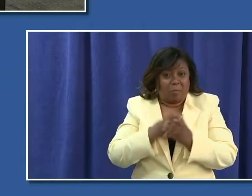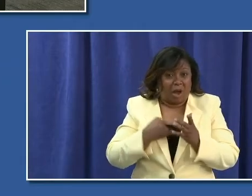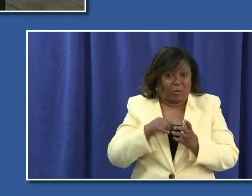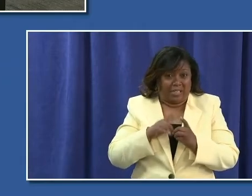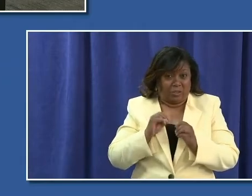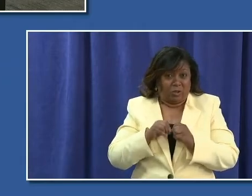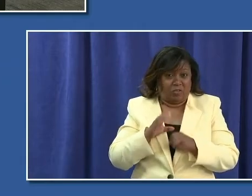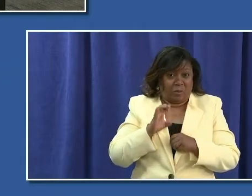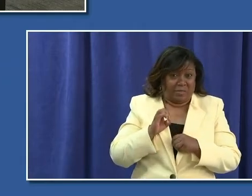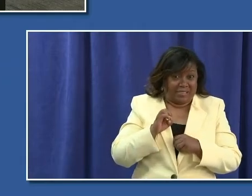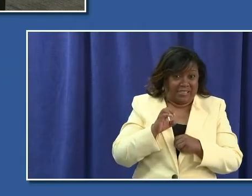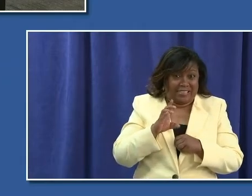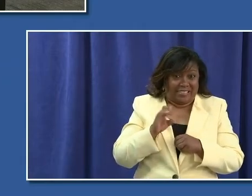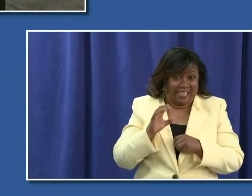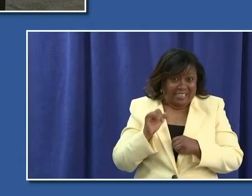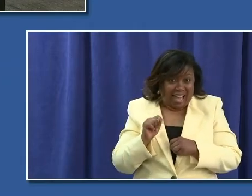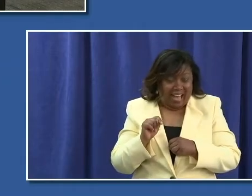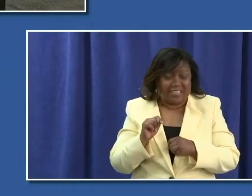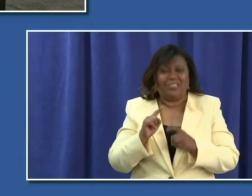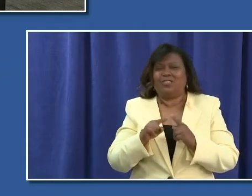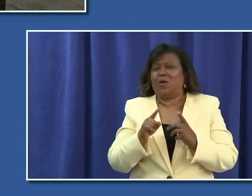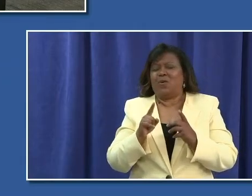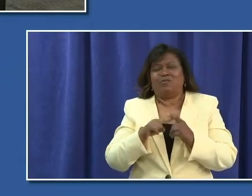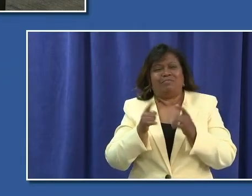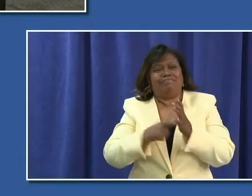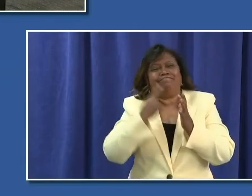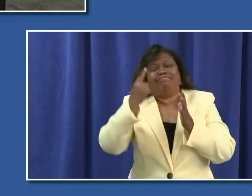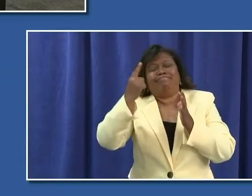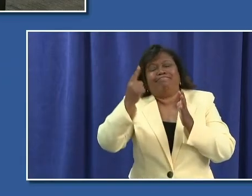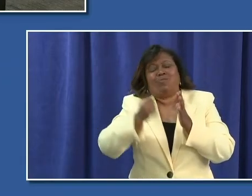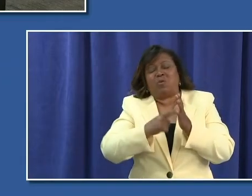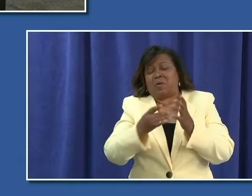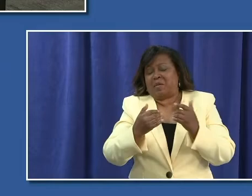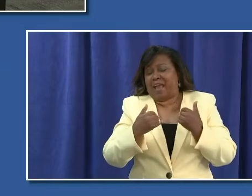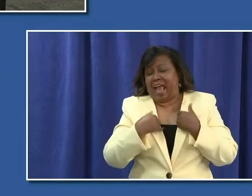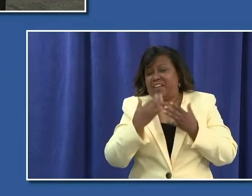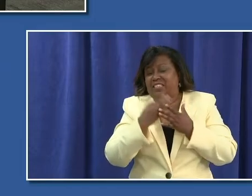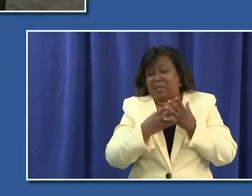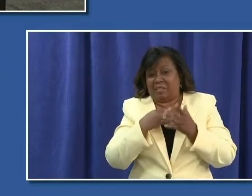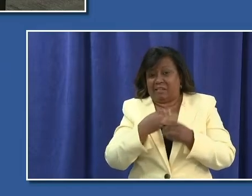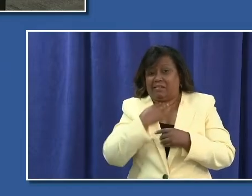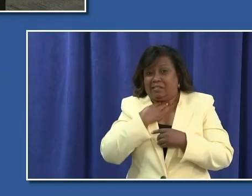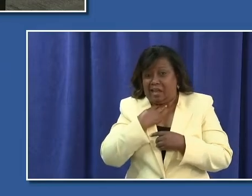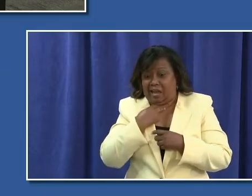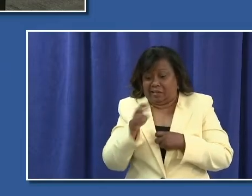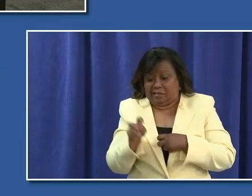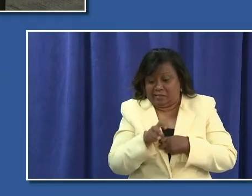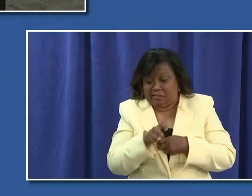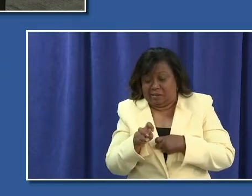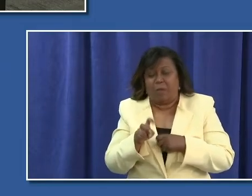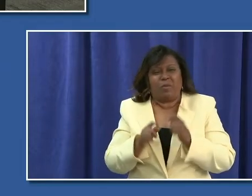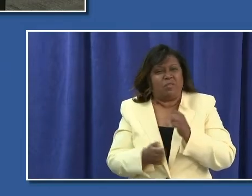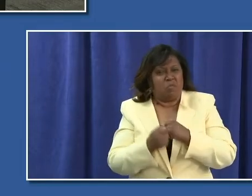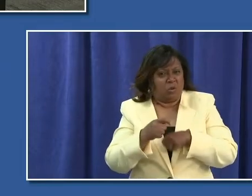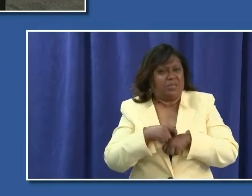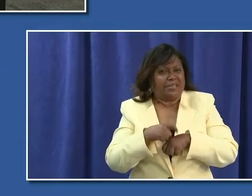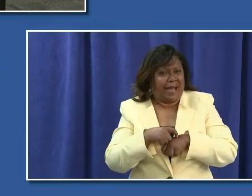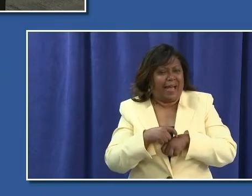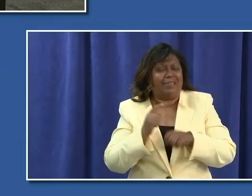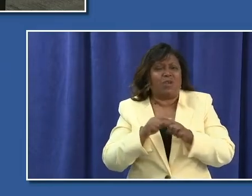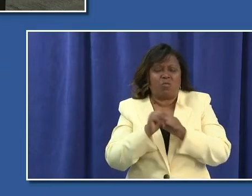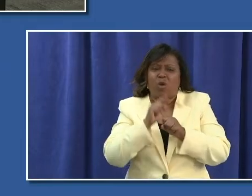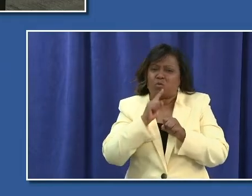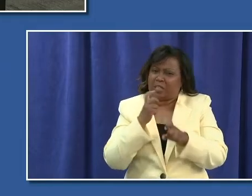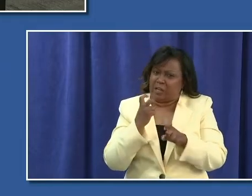need to do from CDOT. And so from time to time, we may have something get caught in the switch gears, but for the most part, we